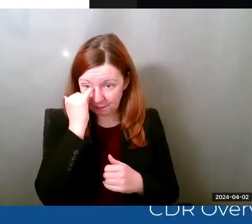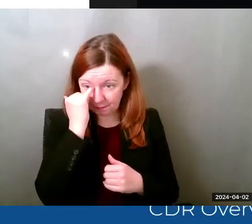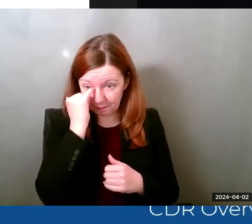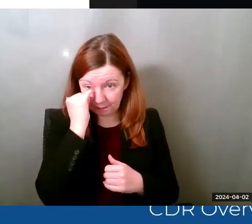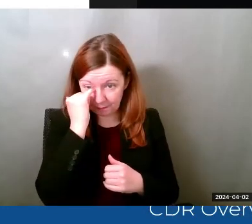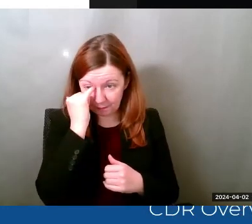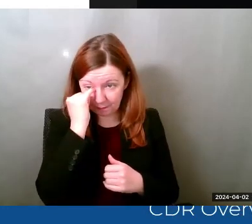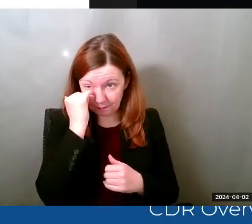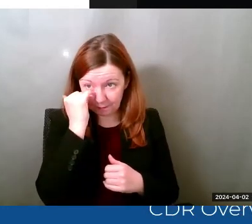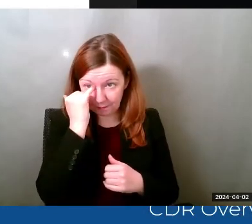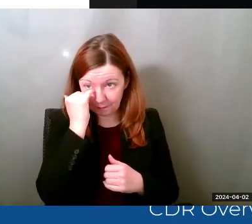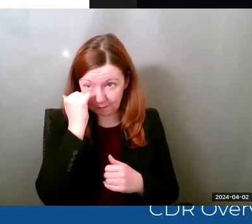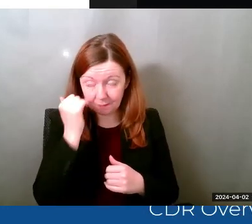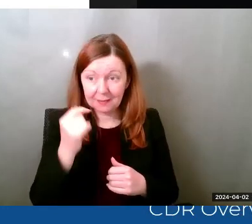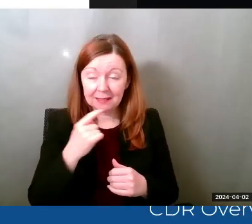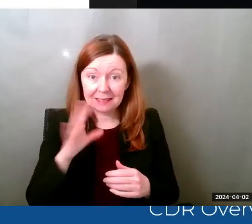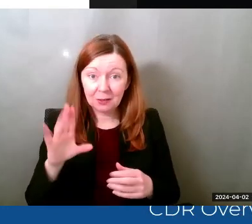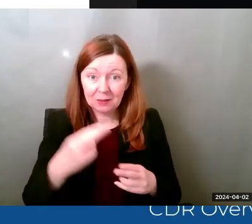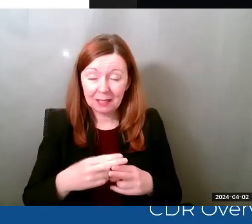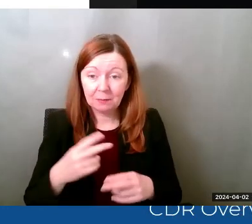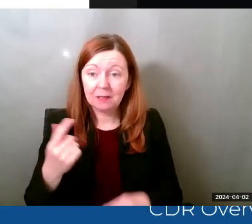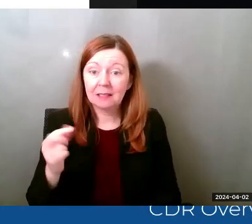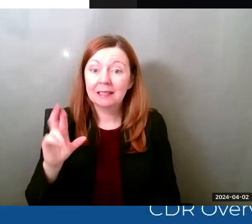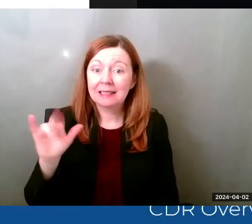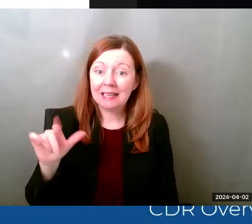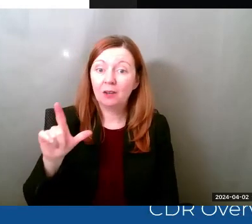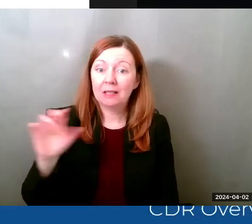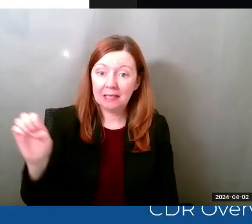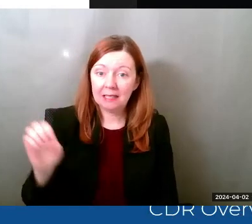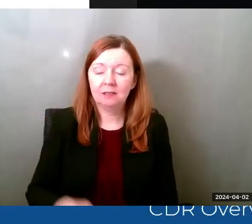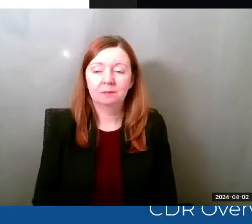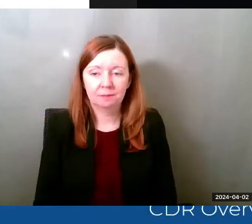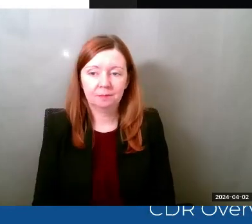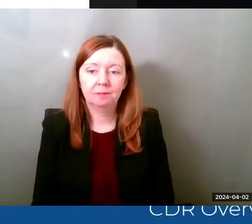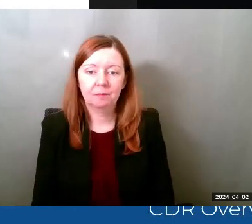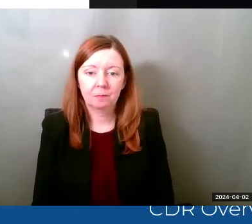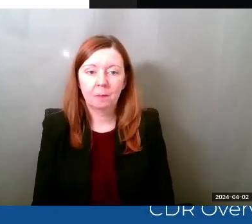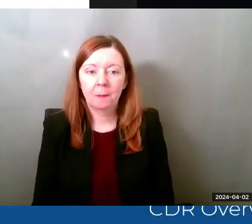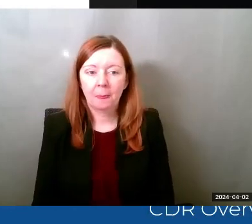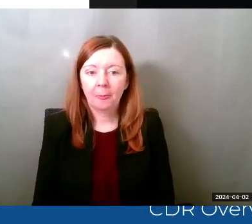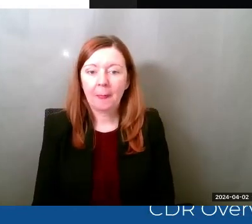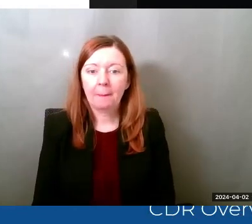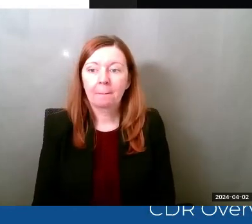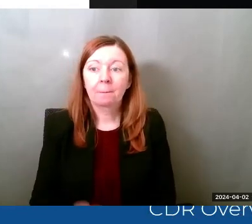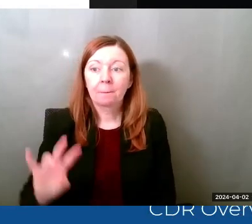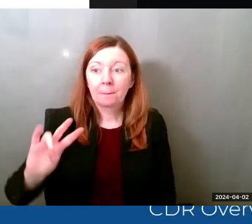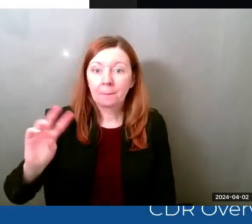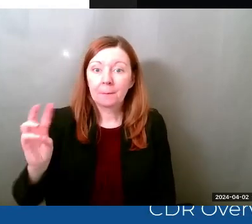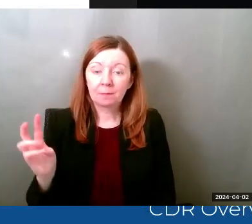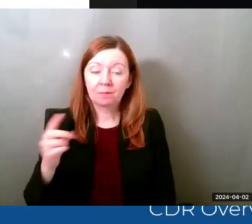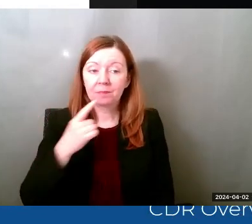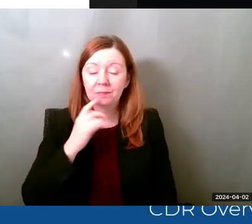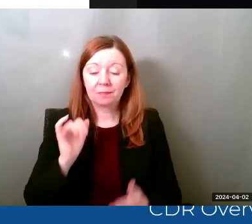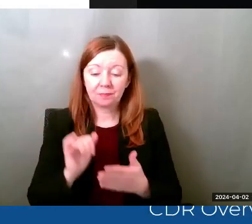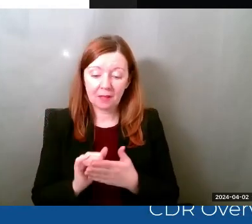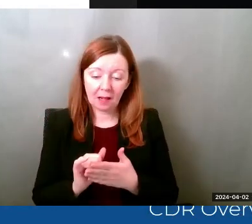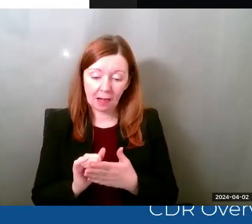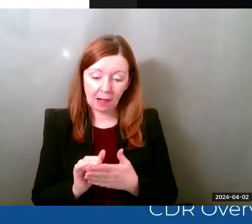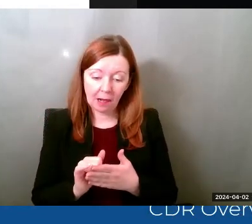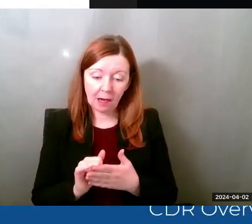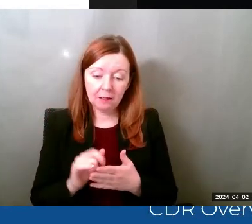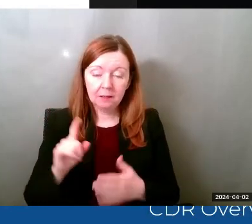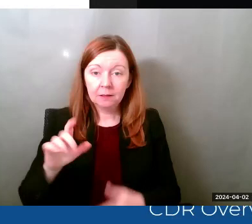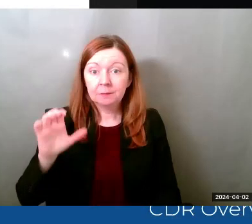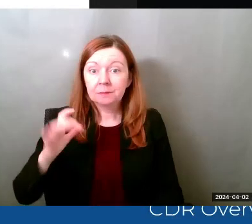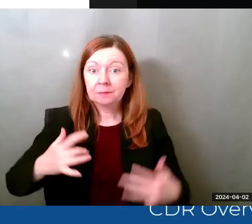Did you state your name for the record? Yes, Gary Lee. Thank you. You're welcome. The 76ers have stated that there will be